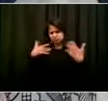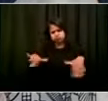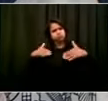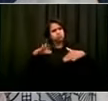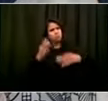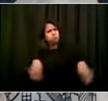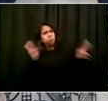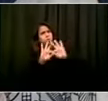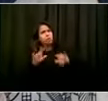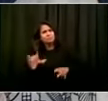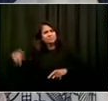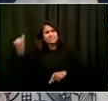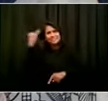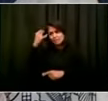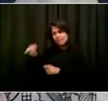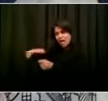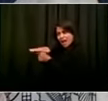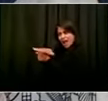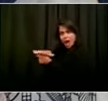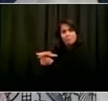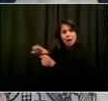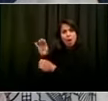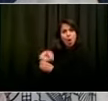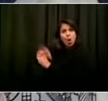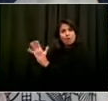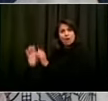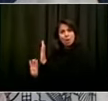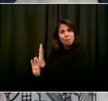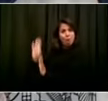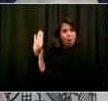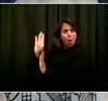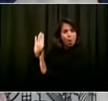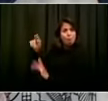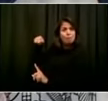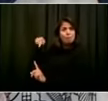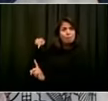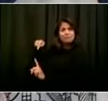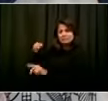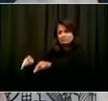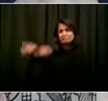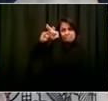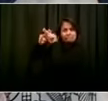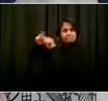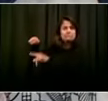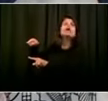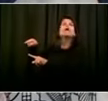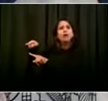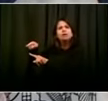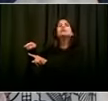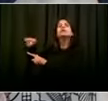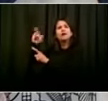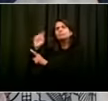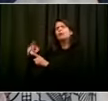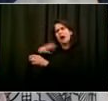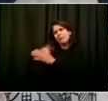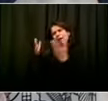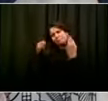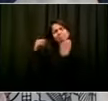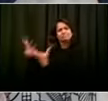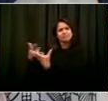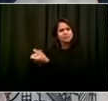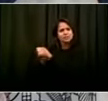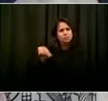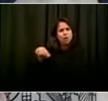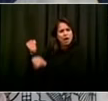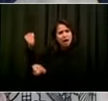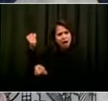intense in terms of high positivity, to surround it with the protections we put in place so it doesn't spread to even more zip codes. So from my